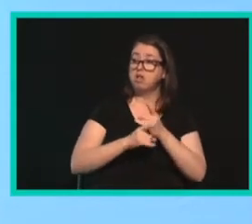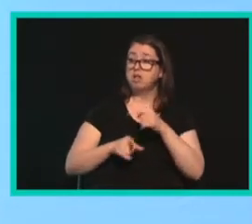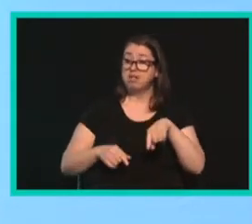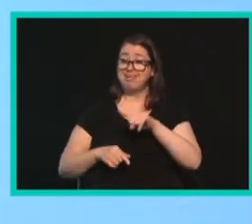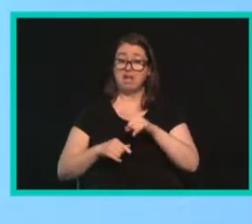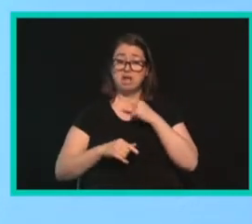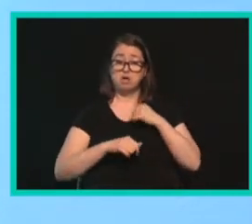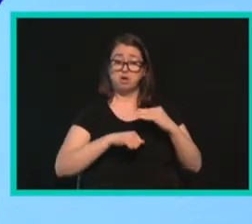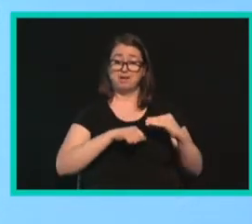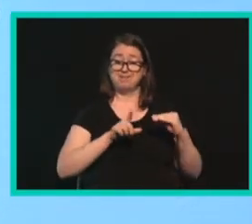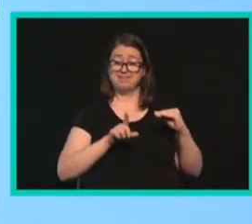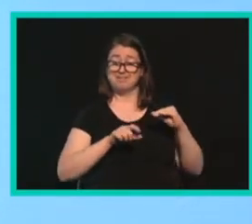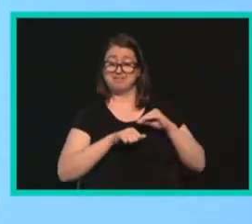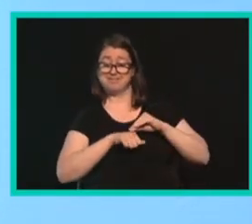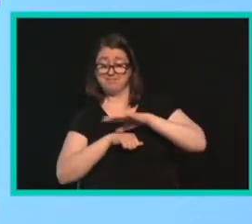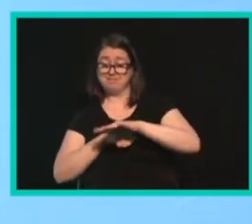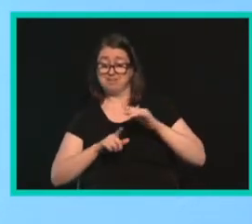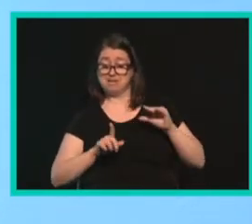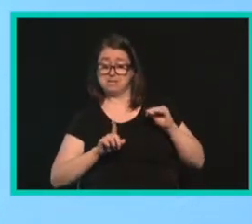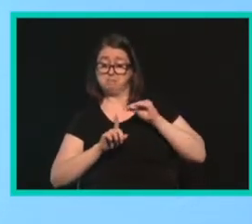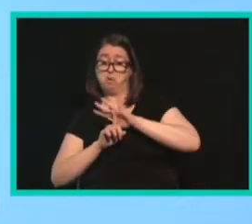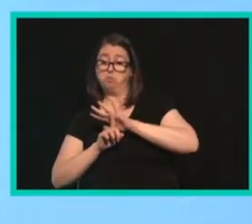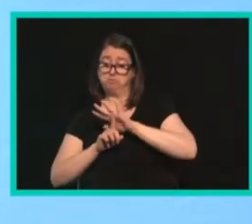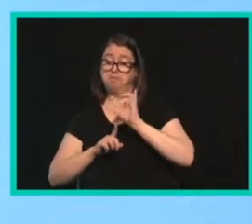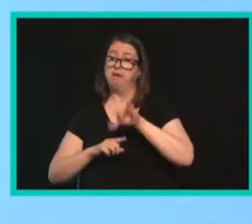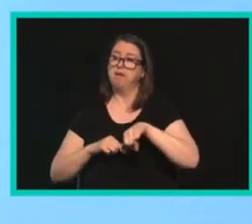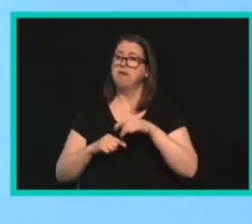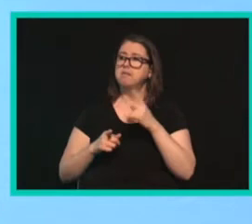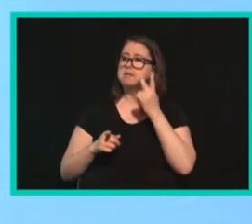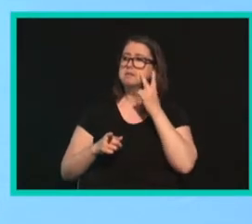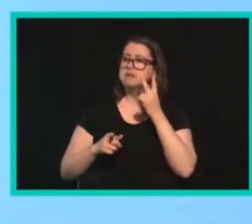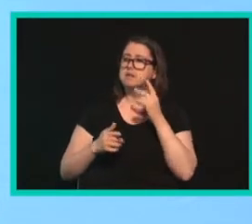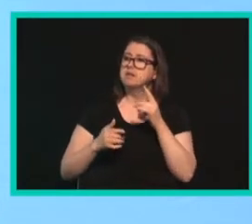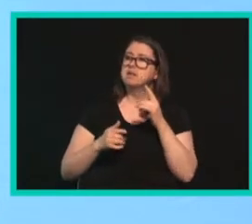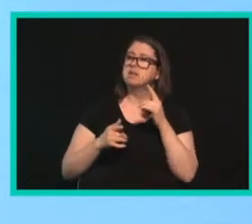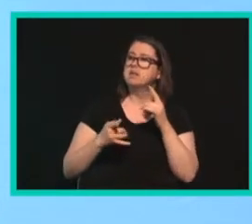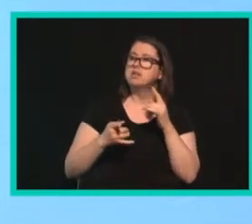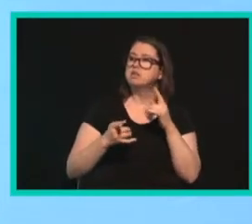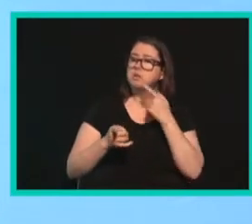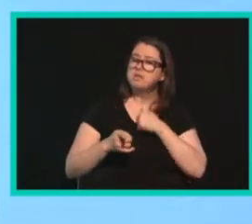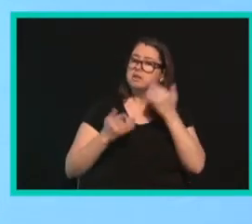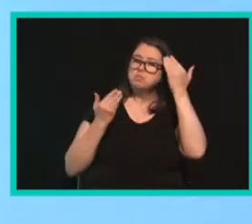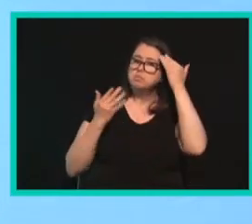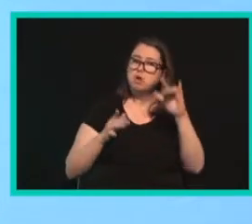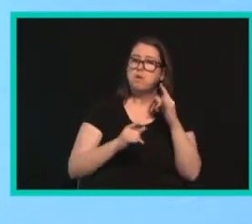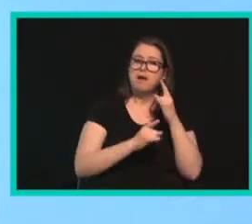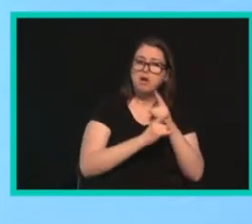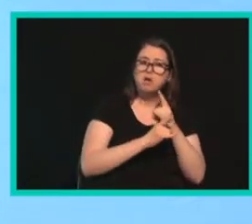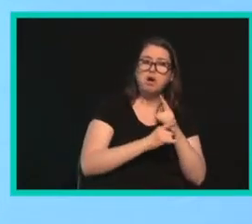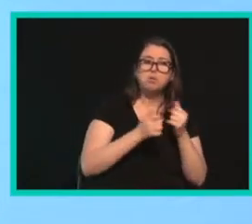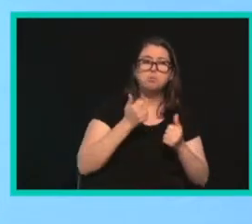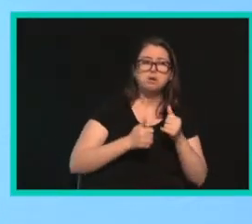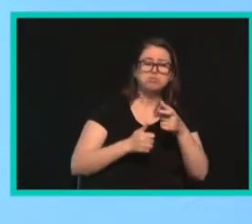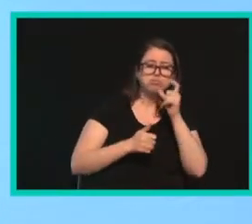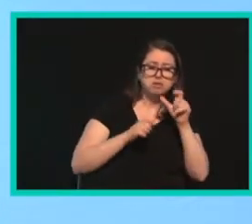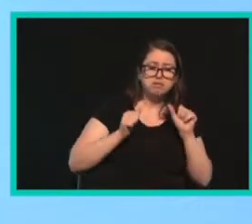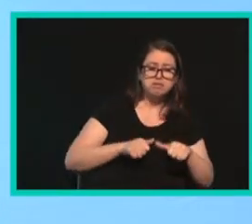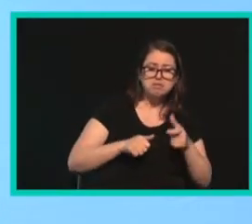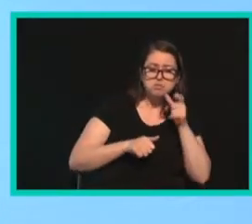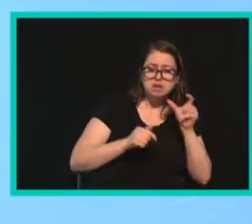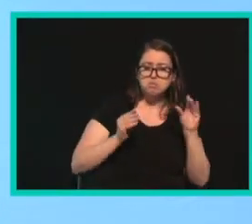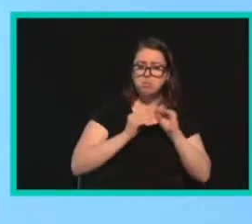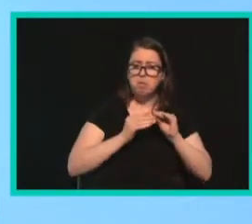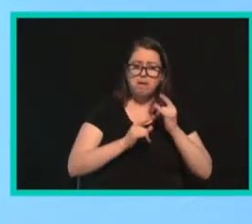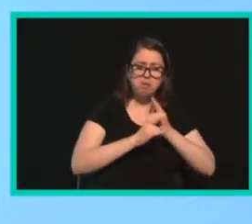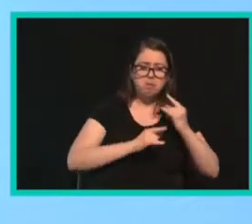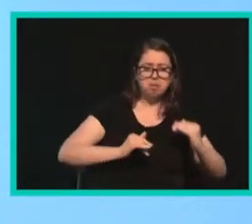has a much higher alcohol density than beer, for instance. They don't know these things. And so they actually think that should be part of their orientation when they first